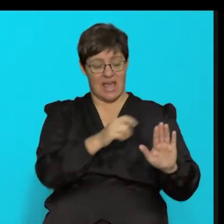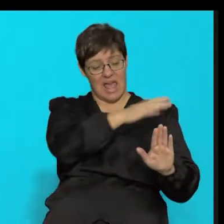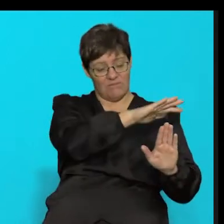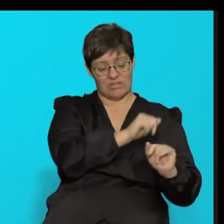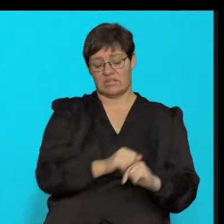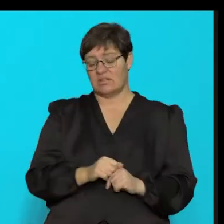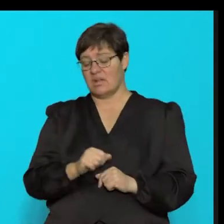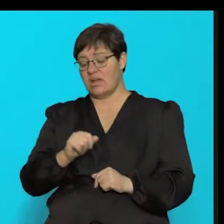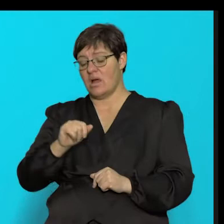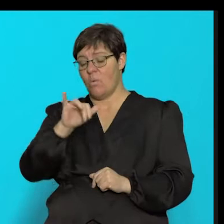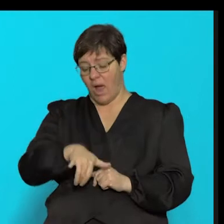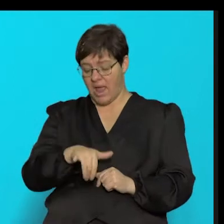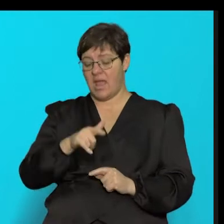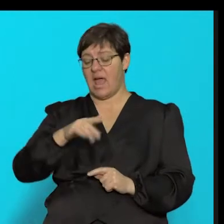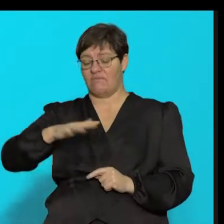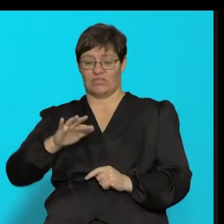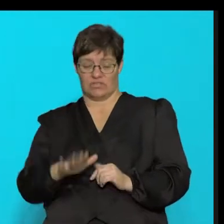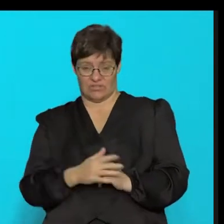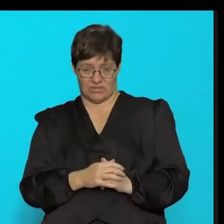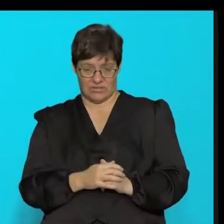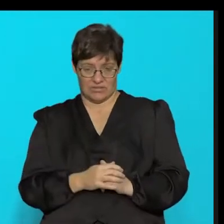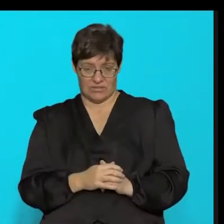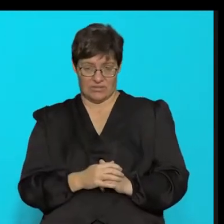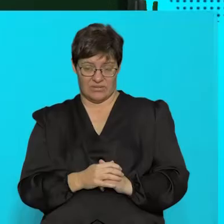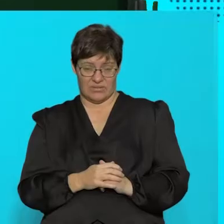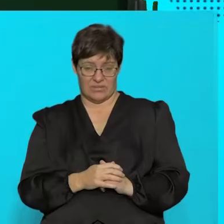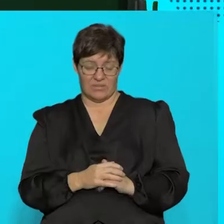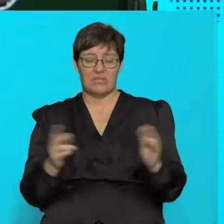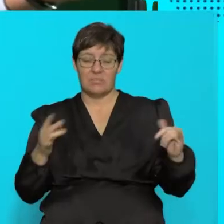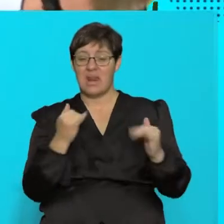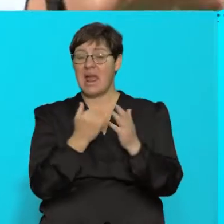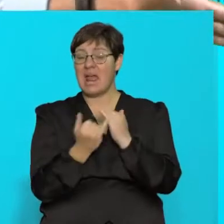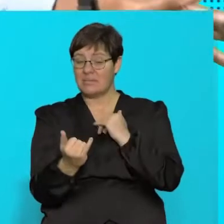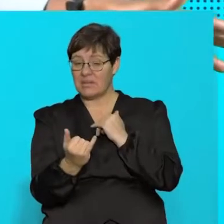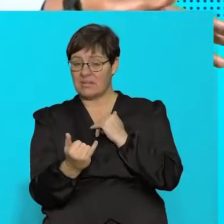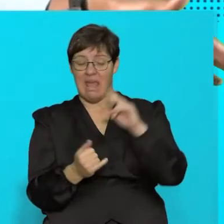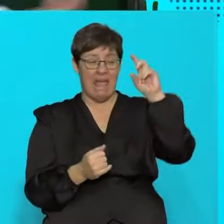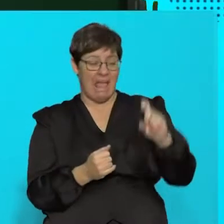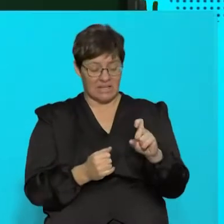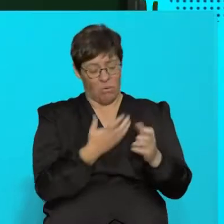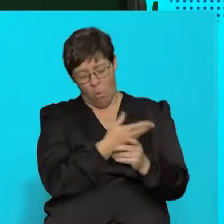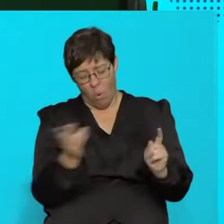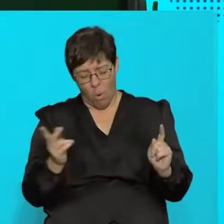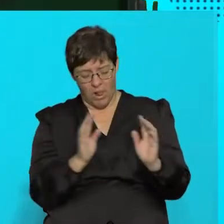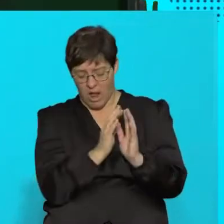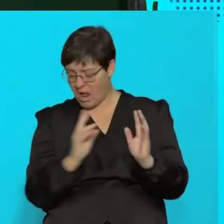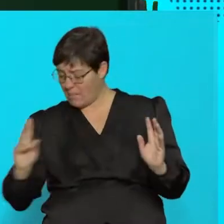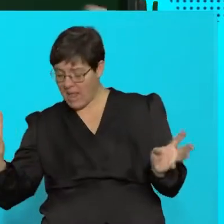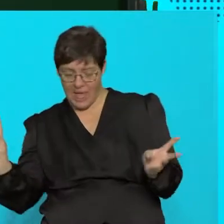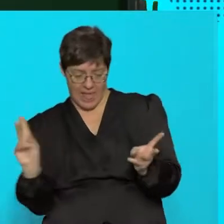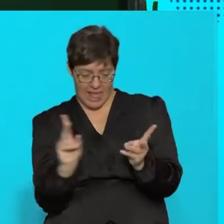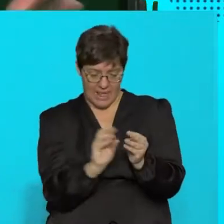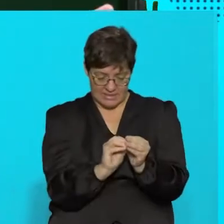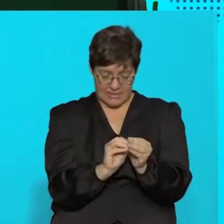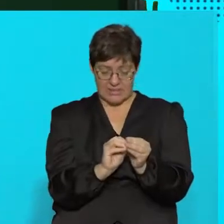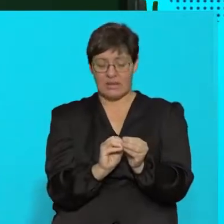this is the average of y. Remember that the average of x, we take all independent variable, all the x's,